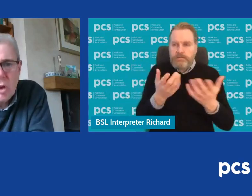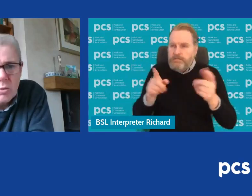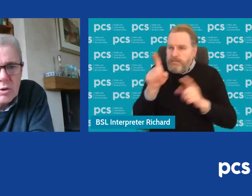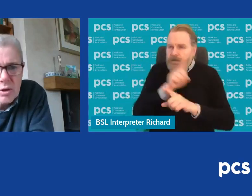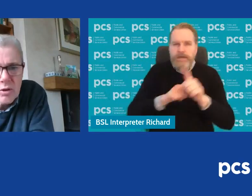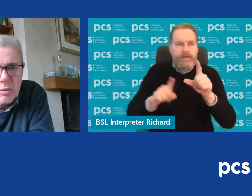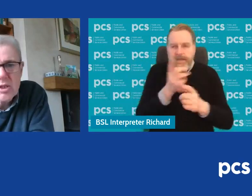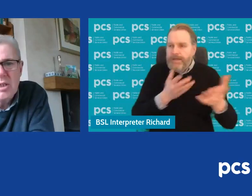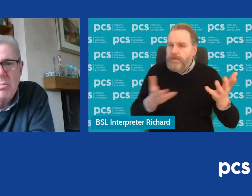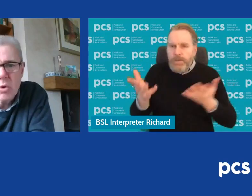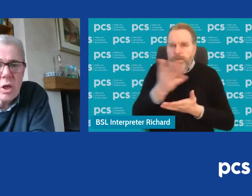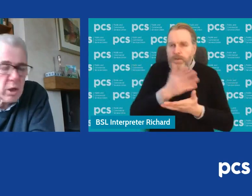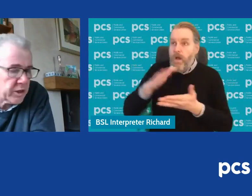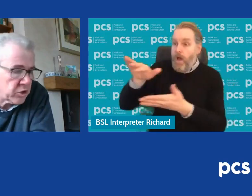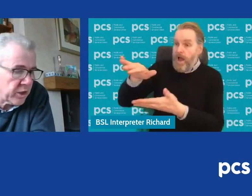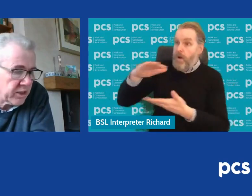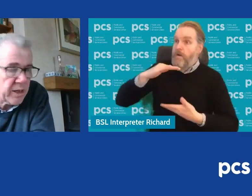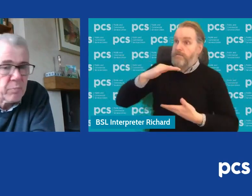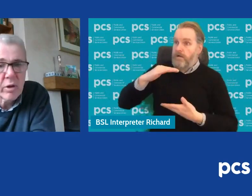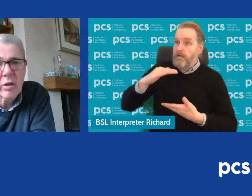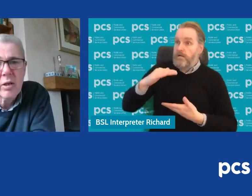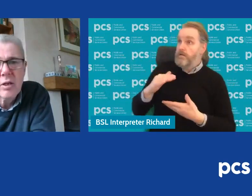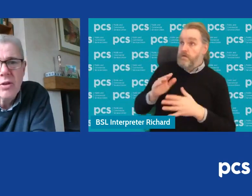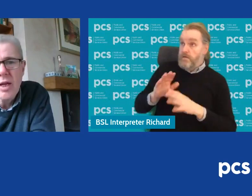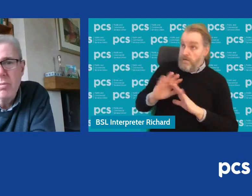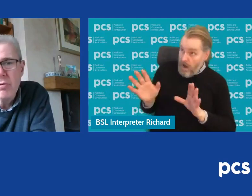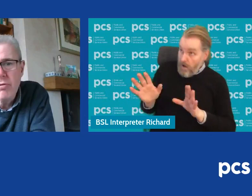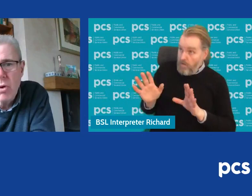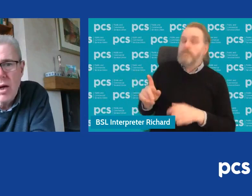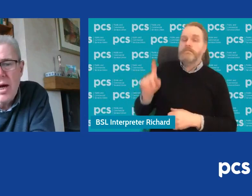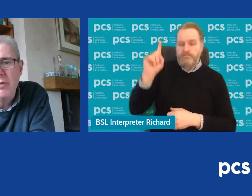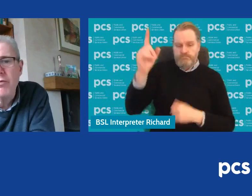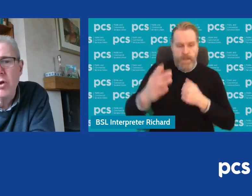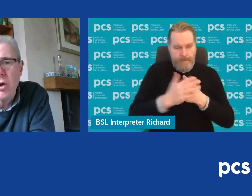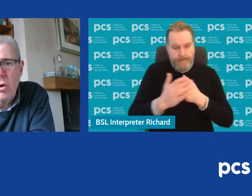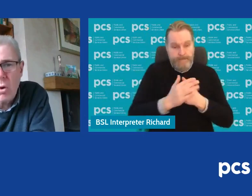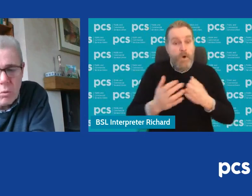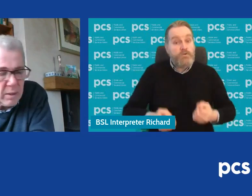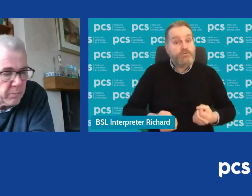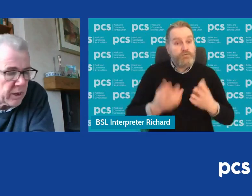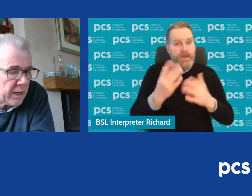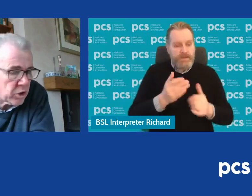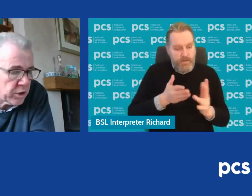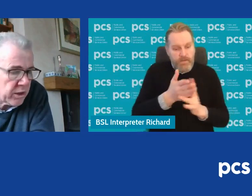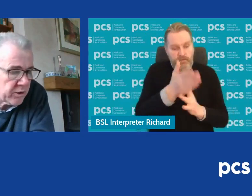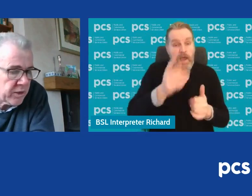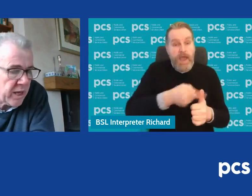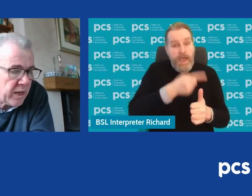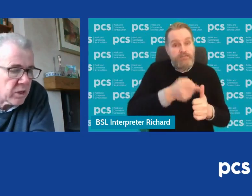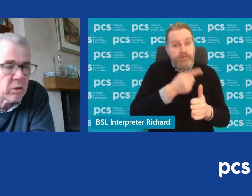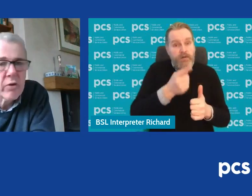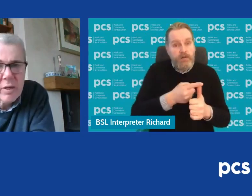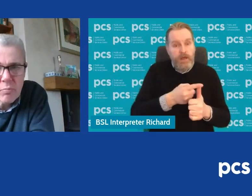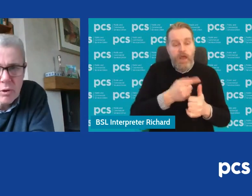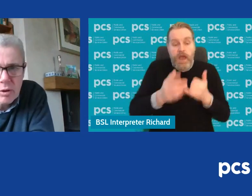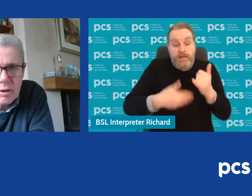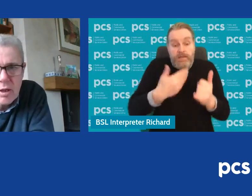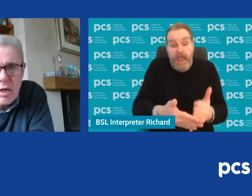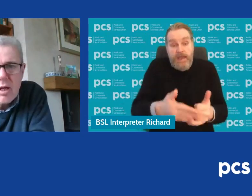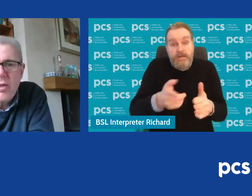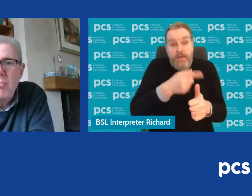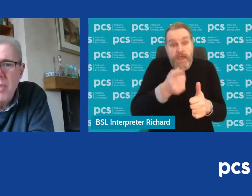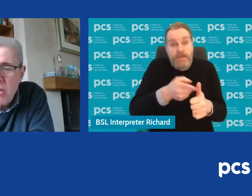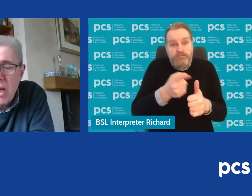if they don't, they will see more targeted strikes in April than ever before, and a further all-member action at the end of